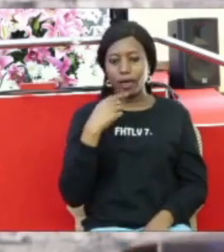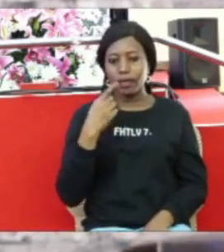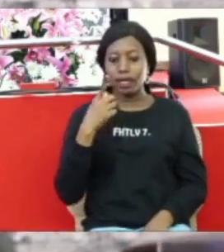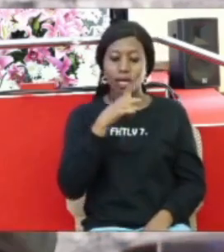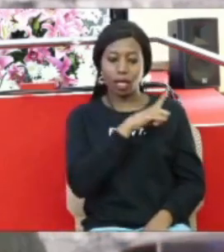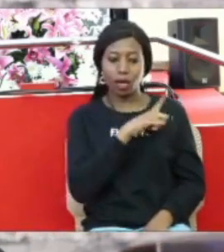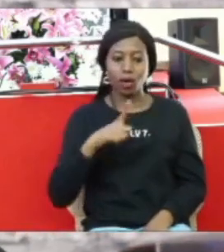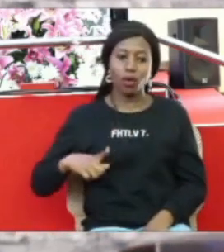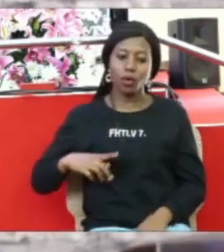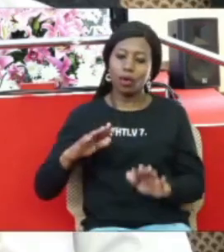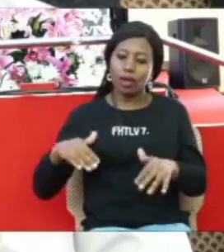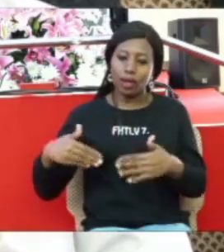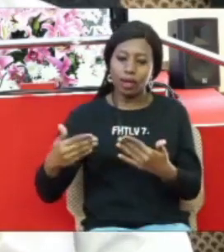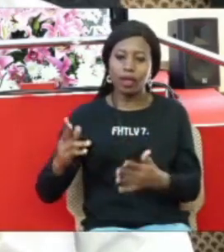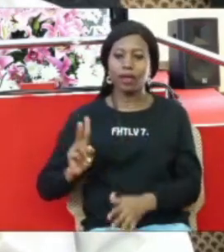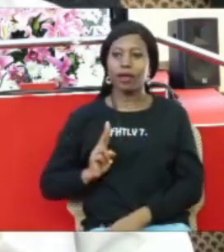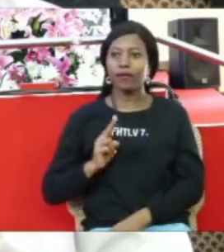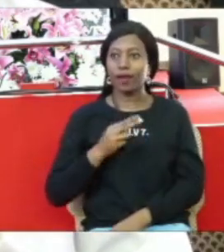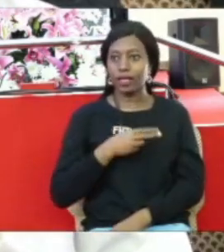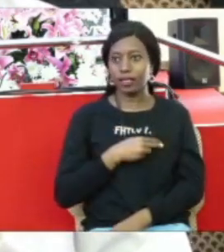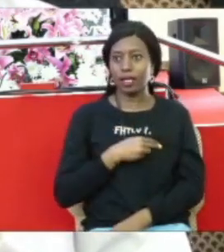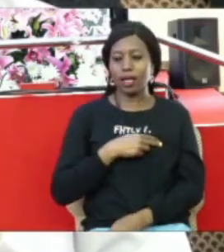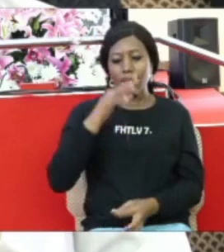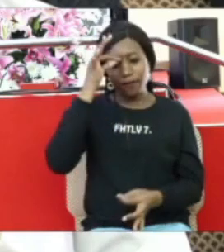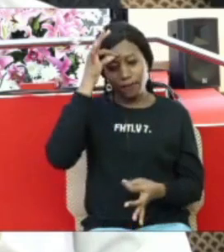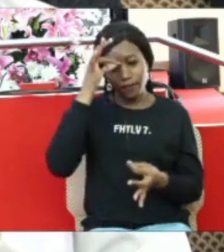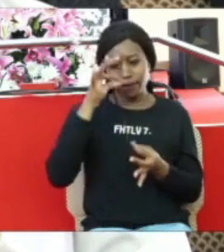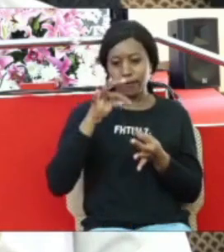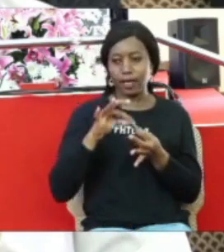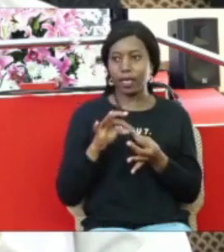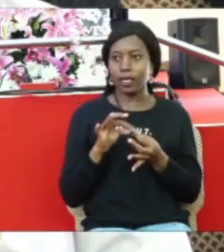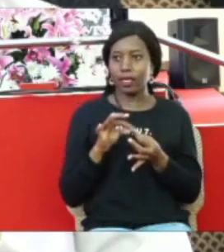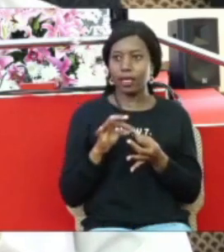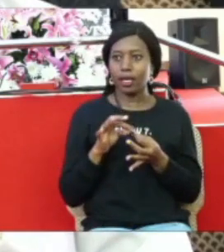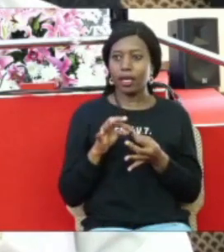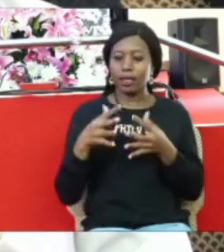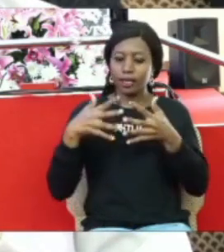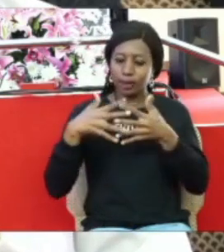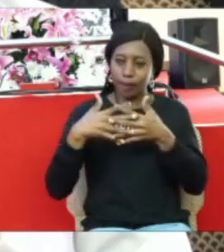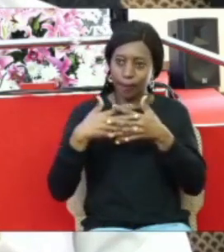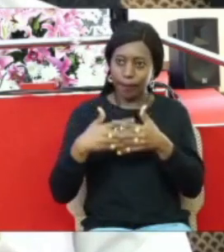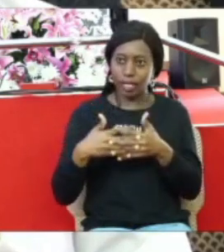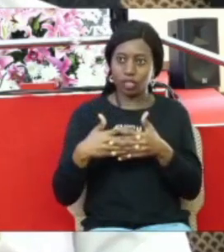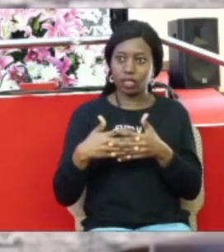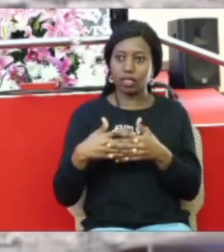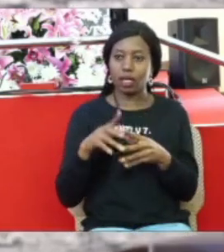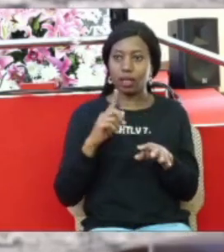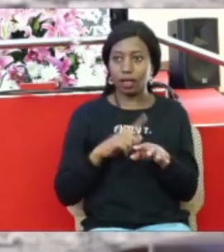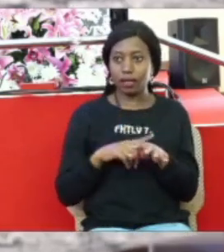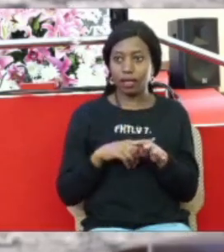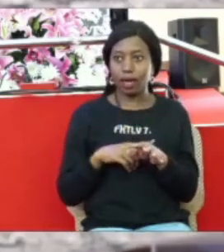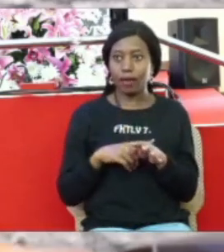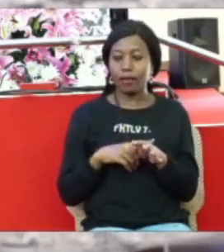a supernatural infusion of your faith that matches the times and drives us